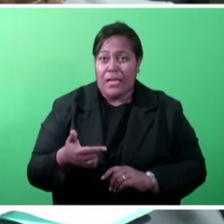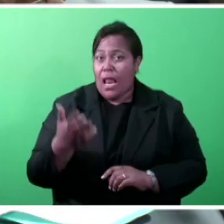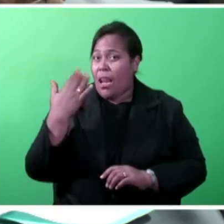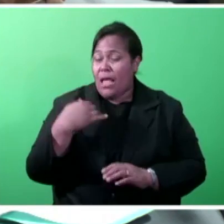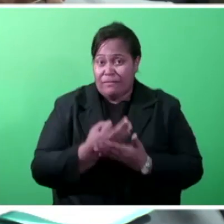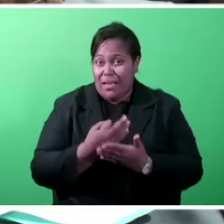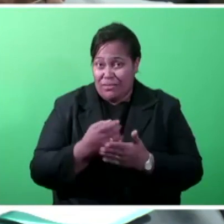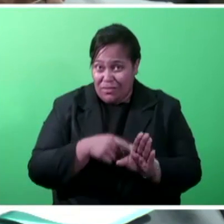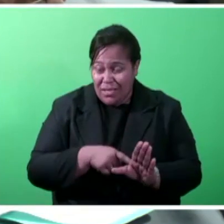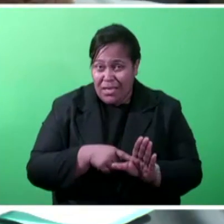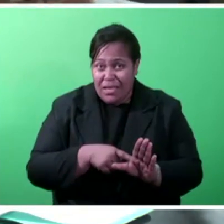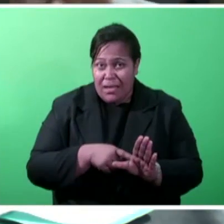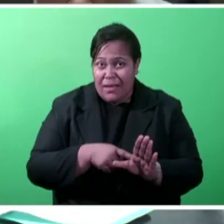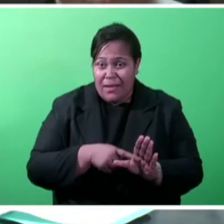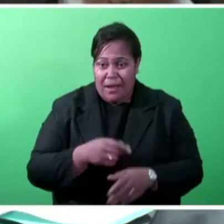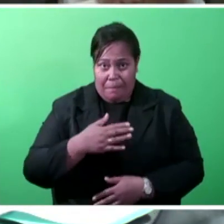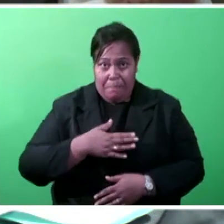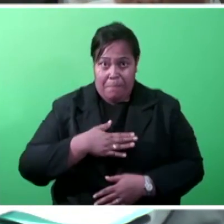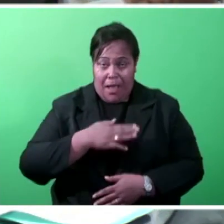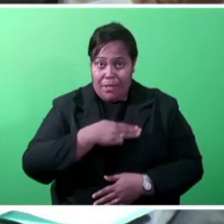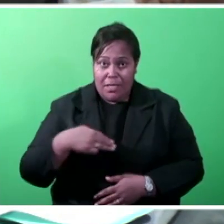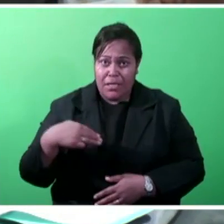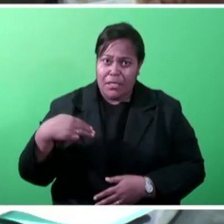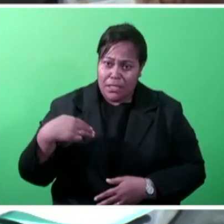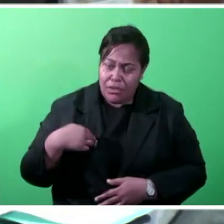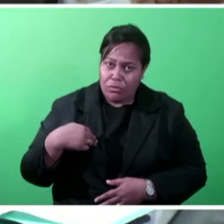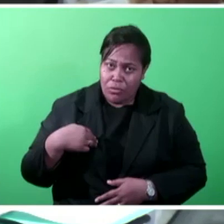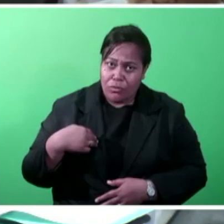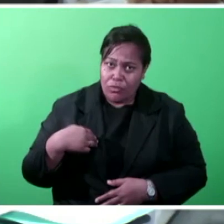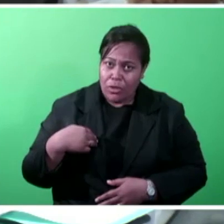the compliance section of my ministry has conducted a total of